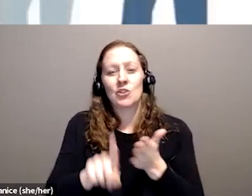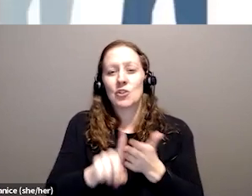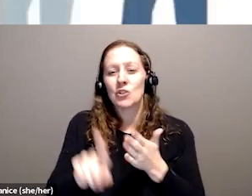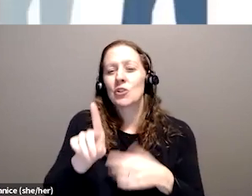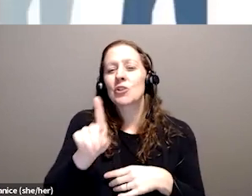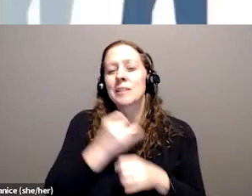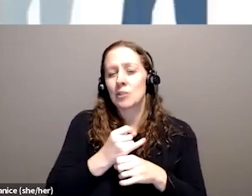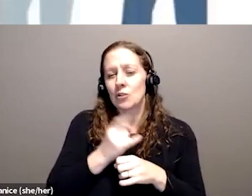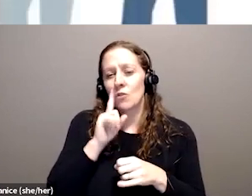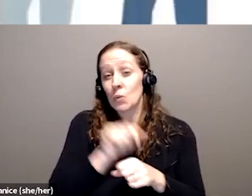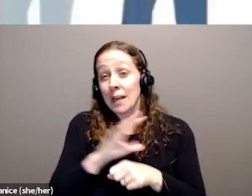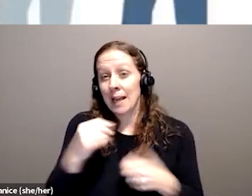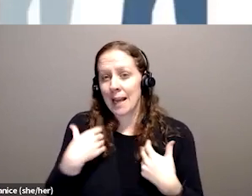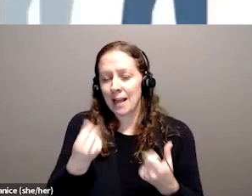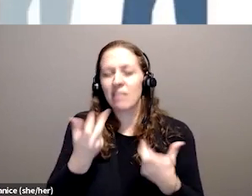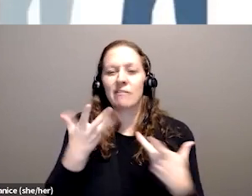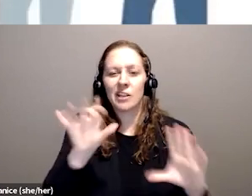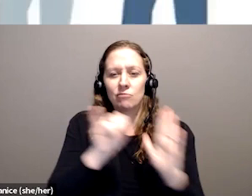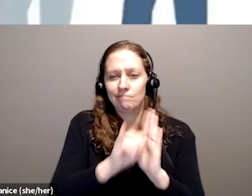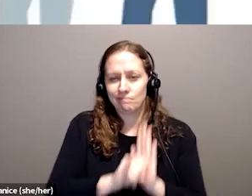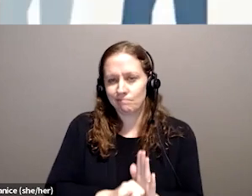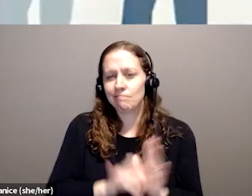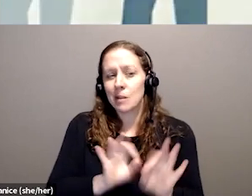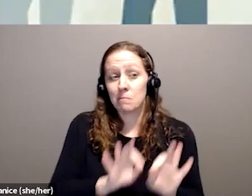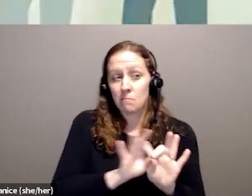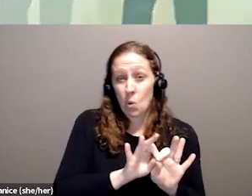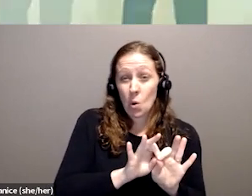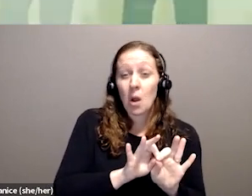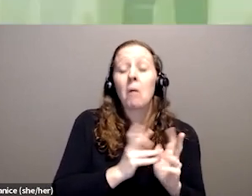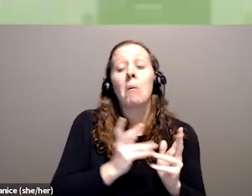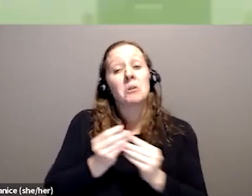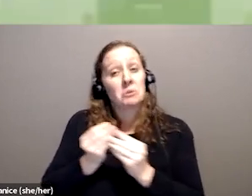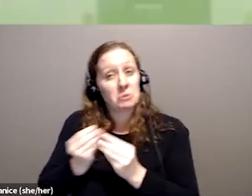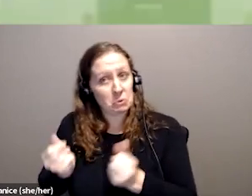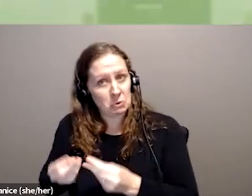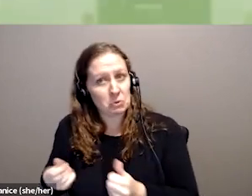have identified several key ones and some potential solutions.